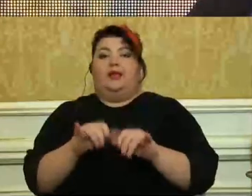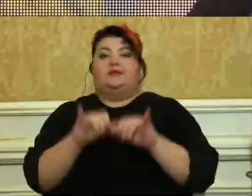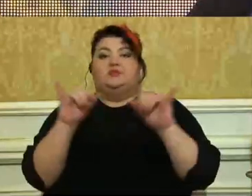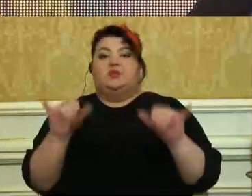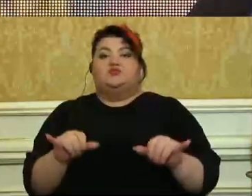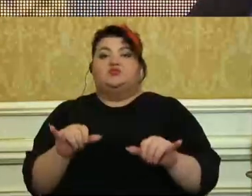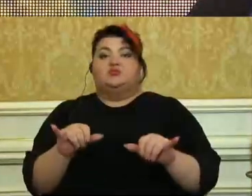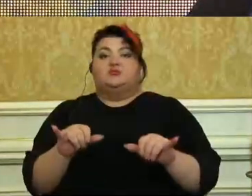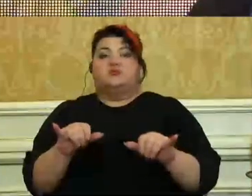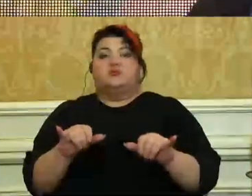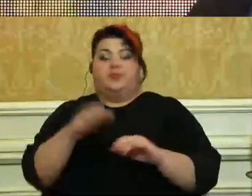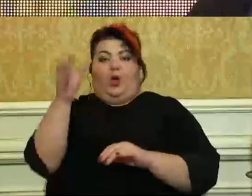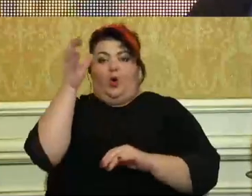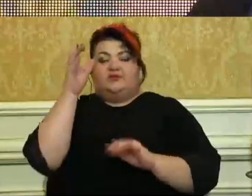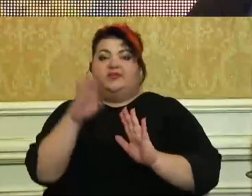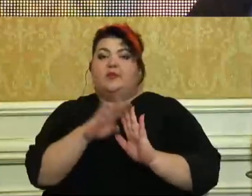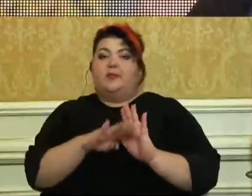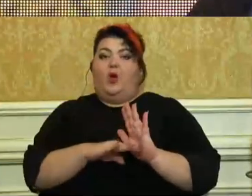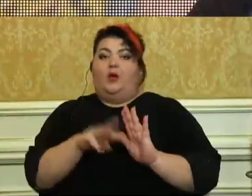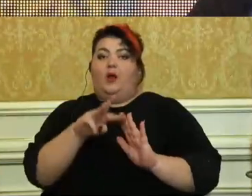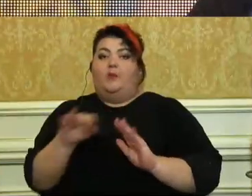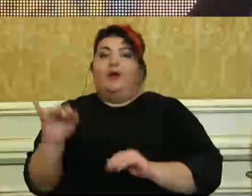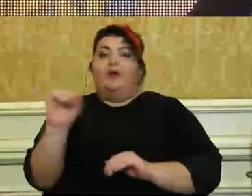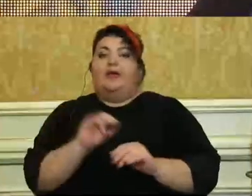life, to teach young boys and girls